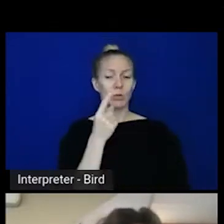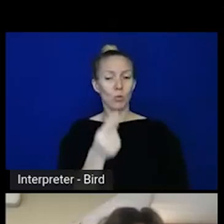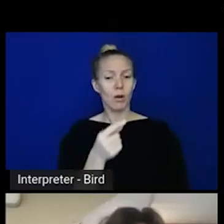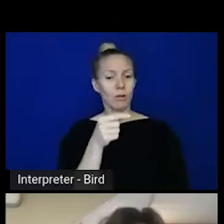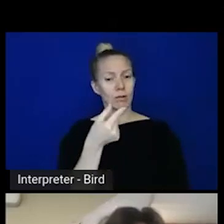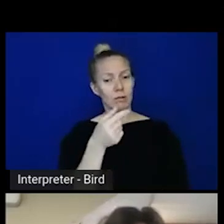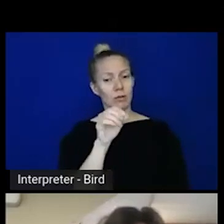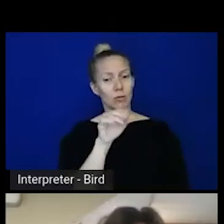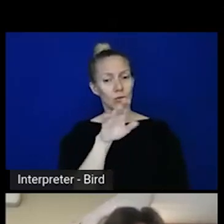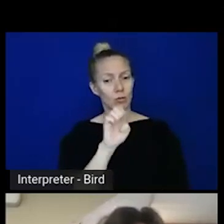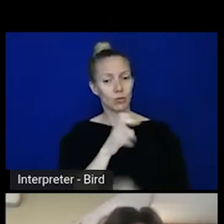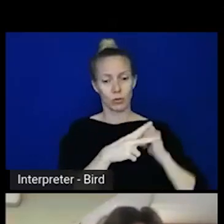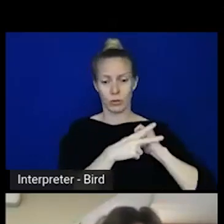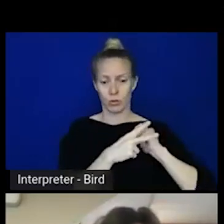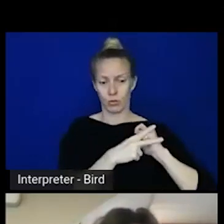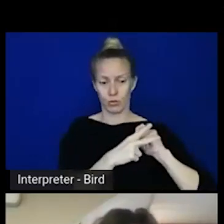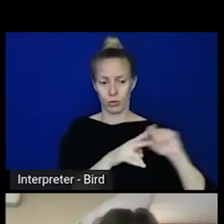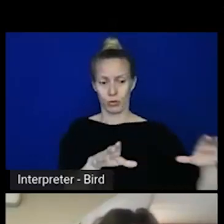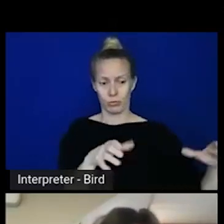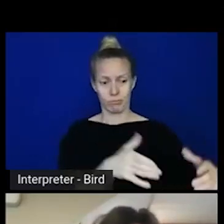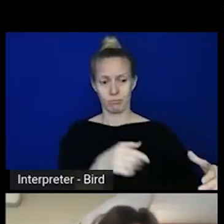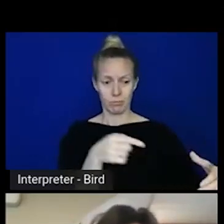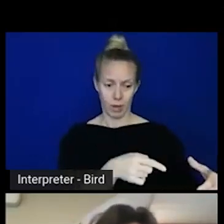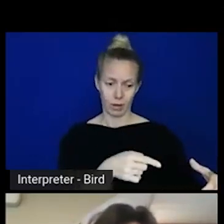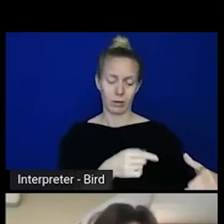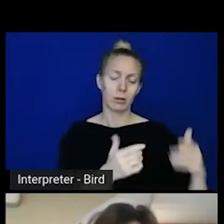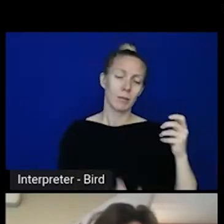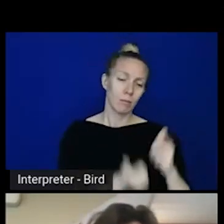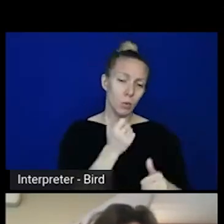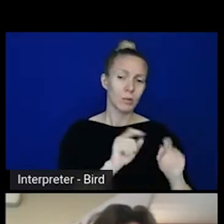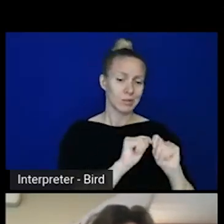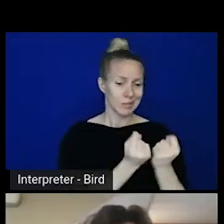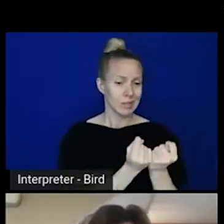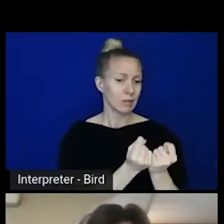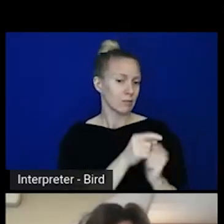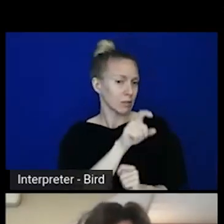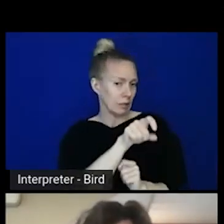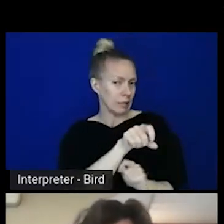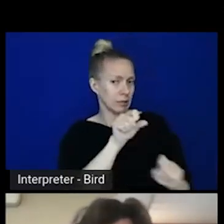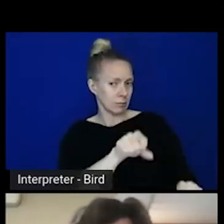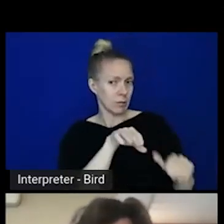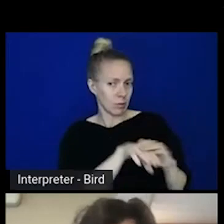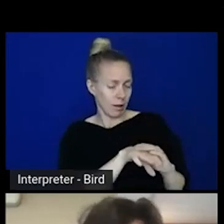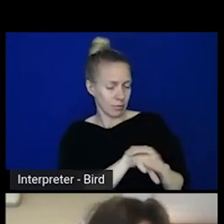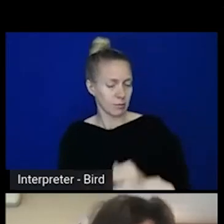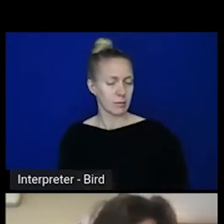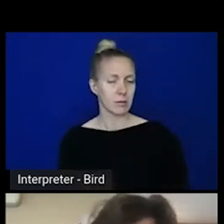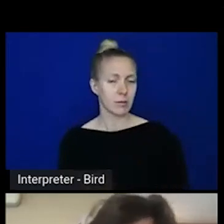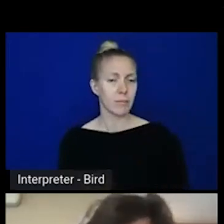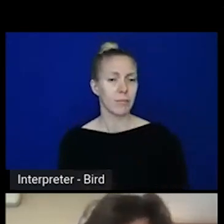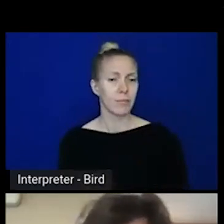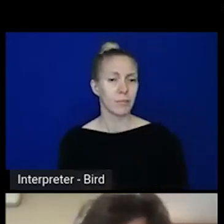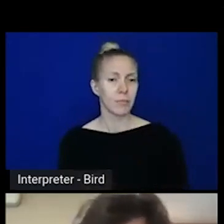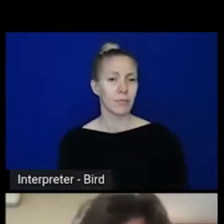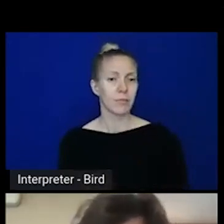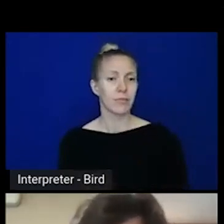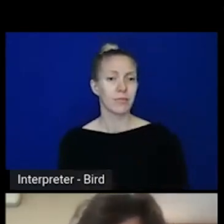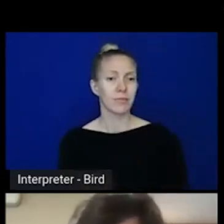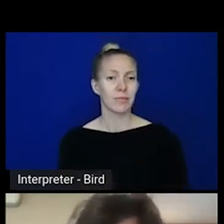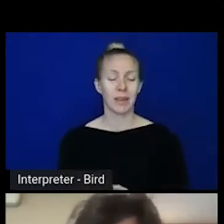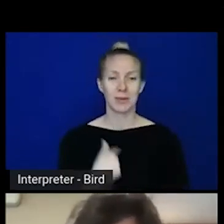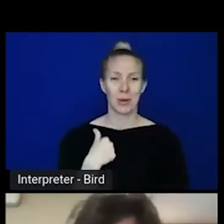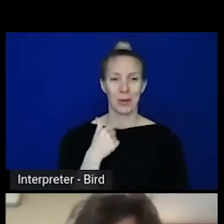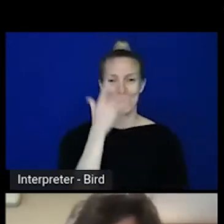most teams needed to have their service accounts be able to access. On the slide here, oh, sorry, I keep forgetting